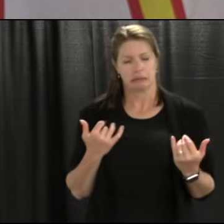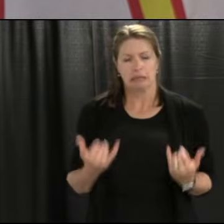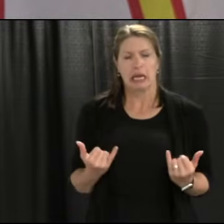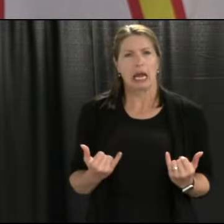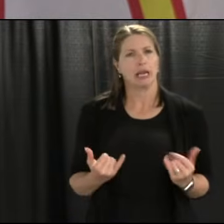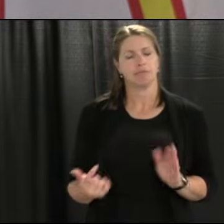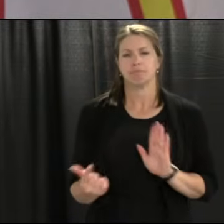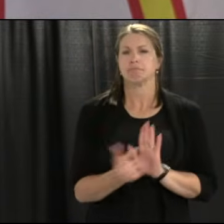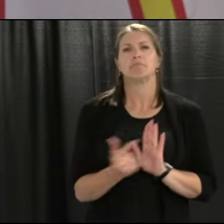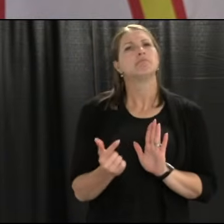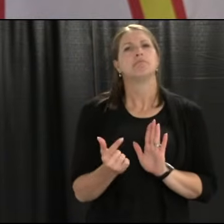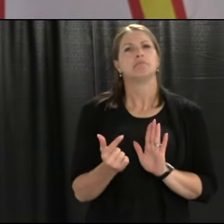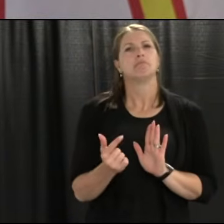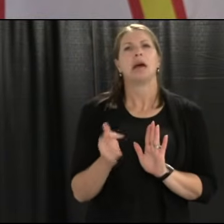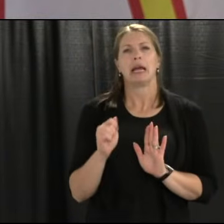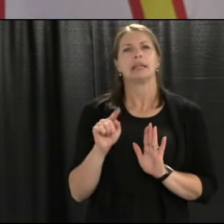today